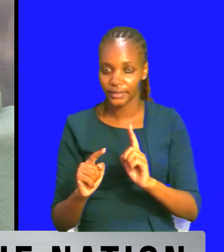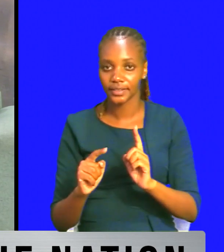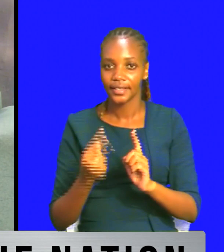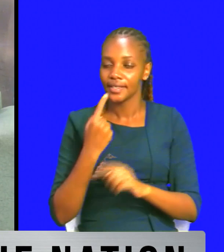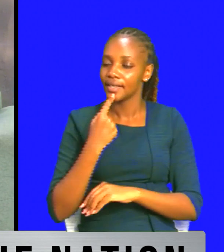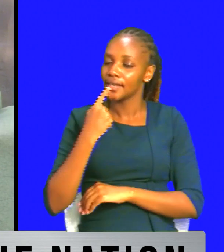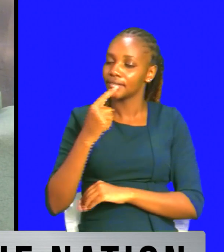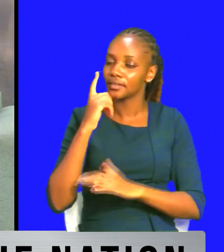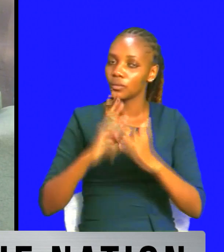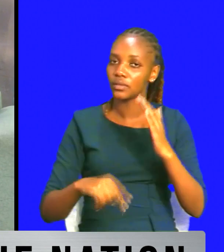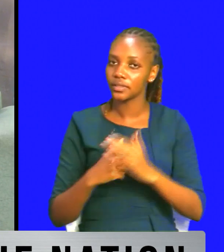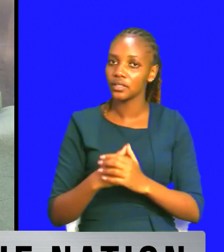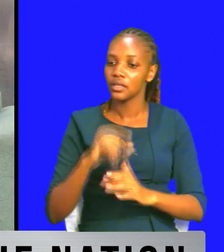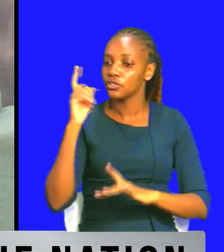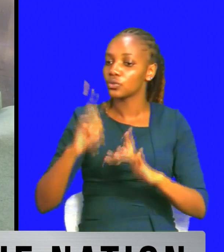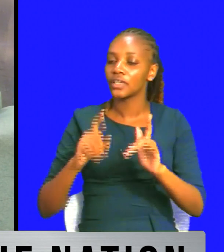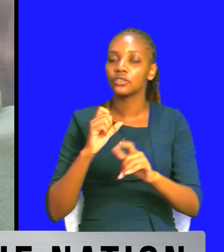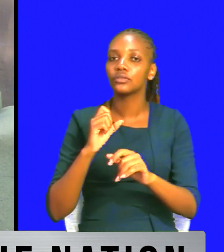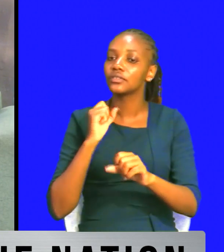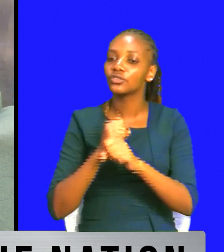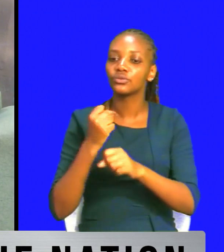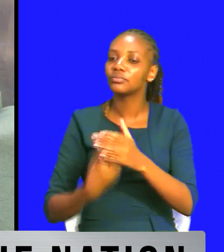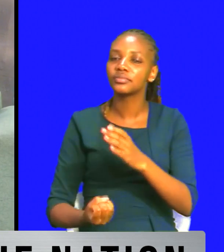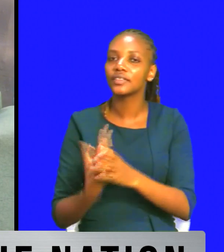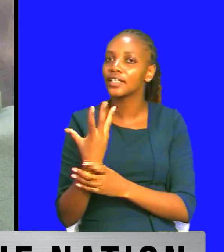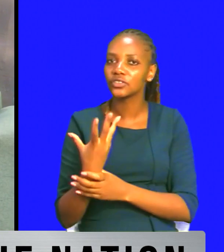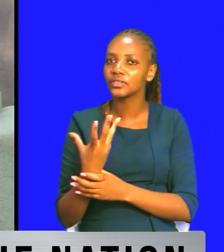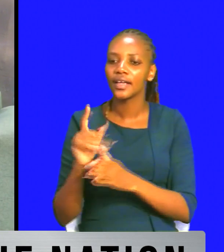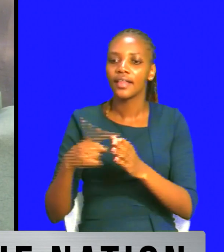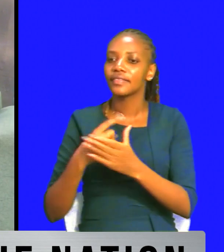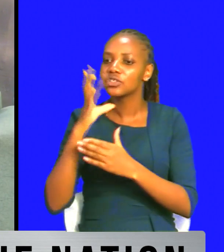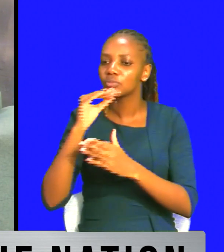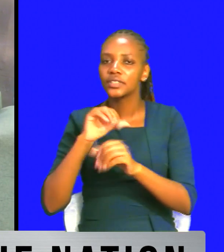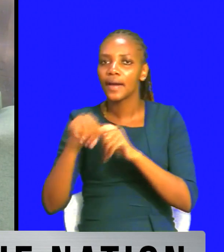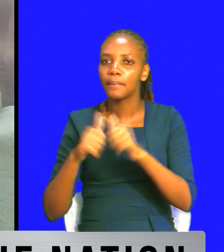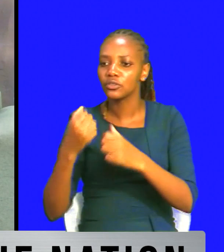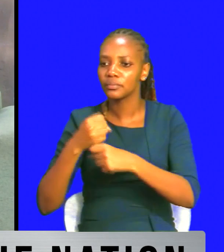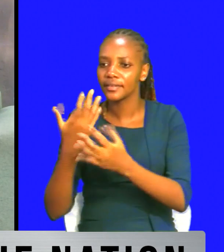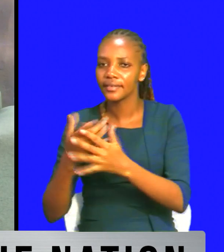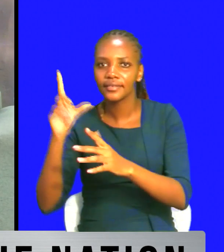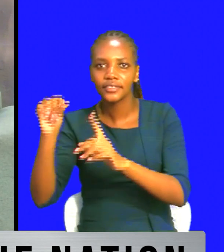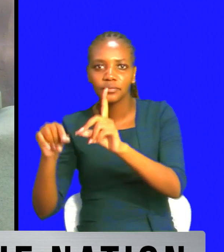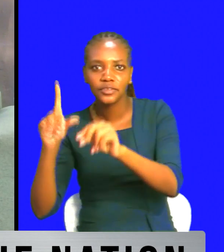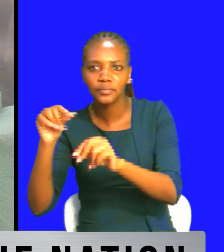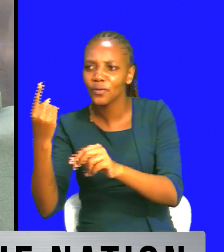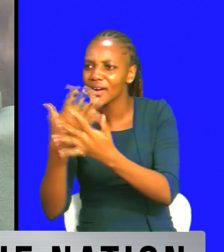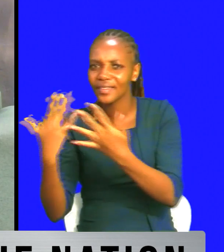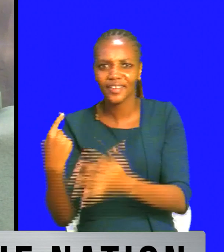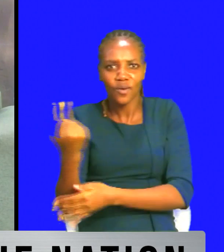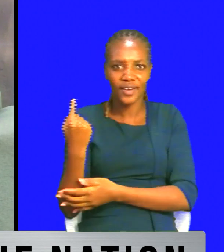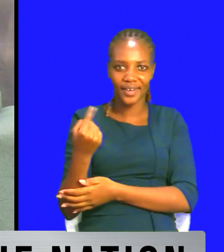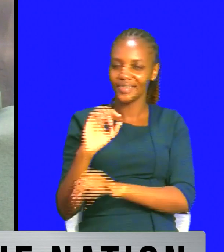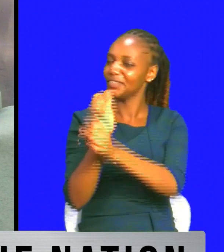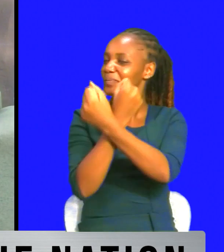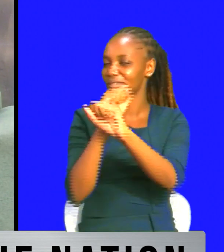do that production. You talk about subsidizing production on one item only. That doesn't really